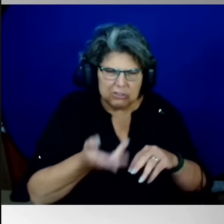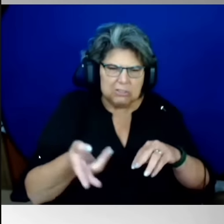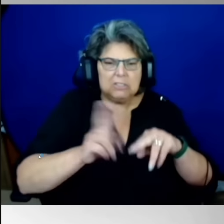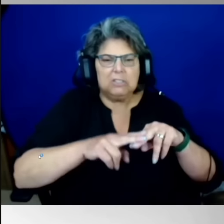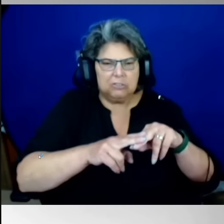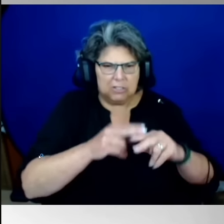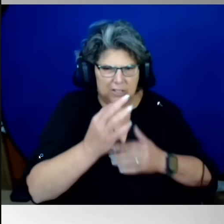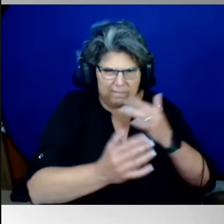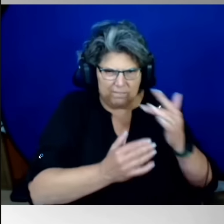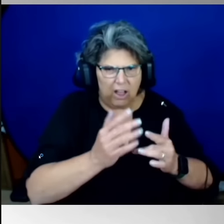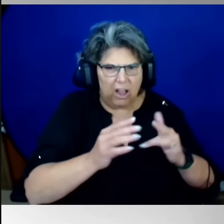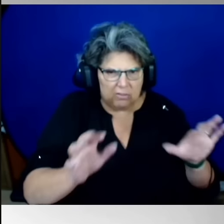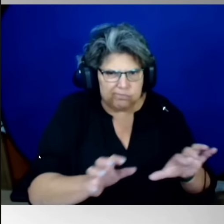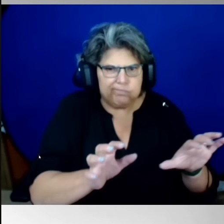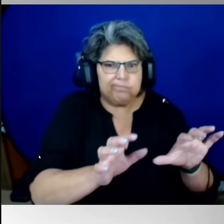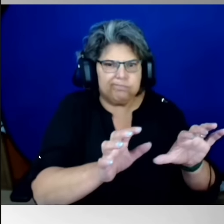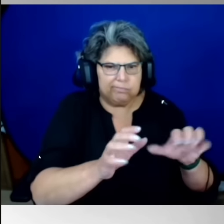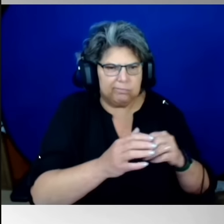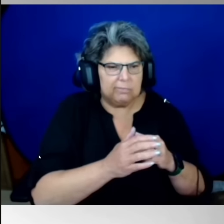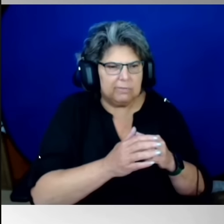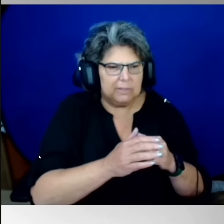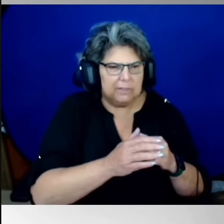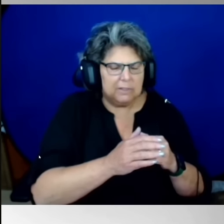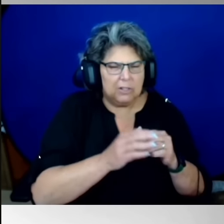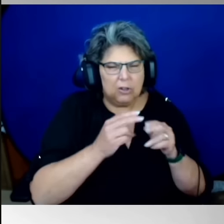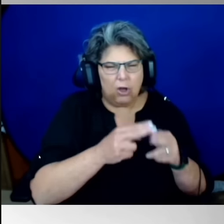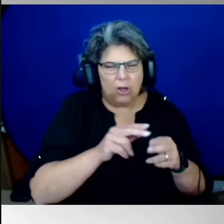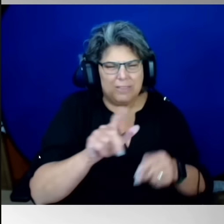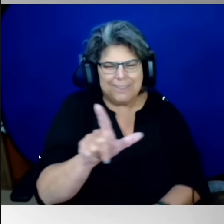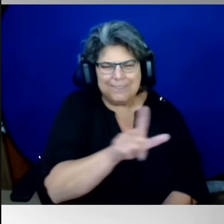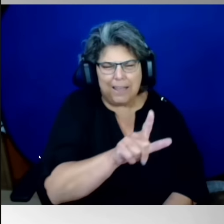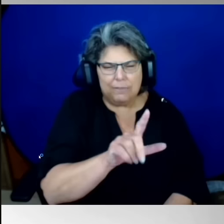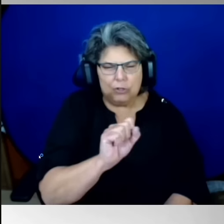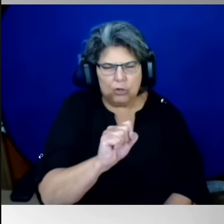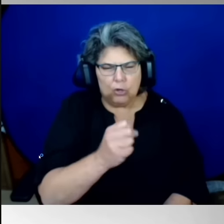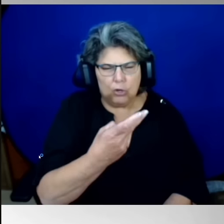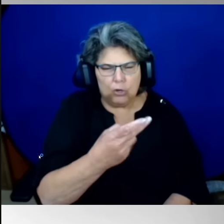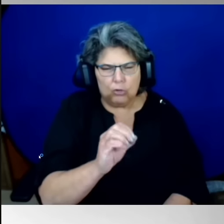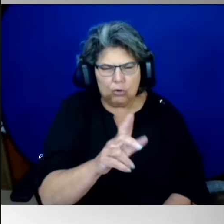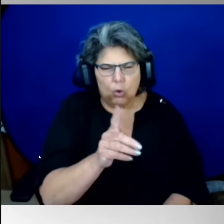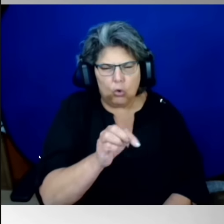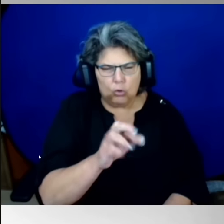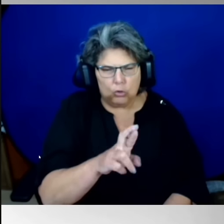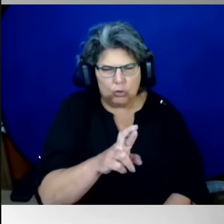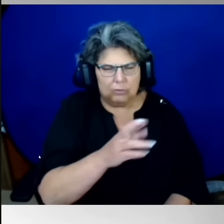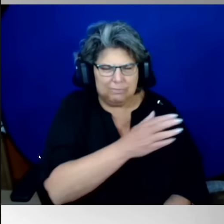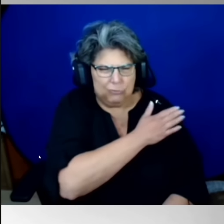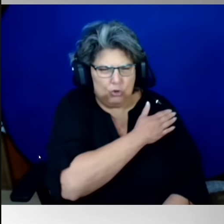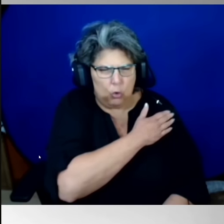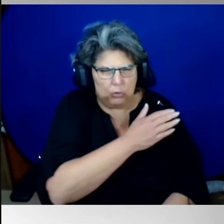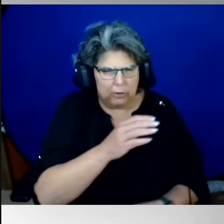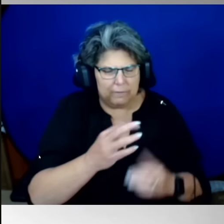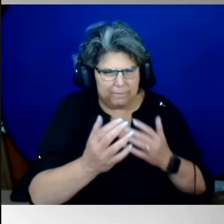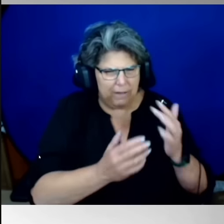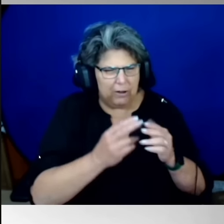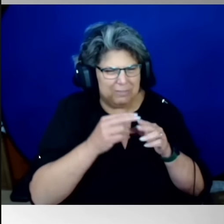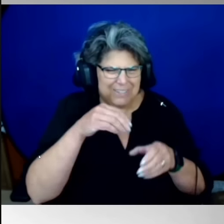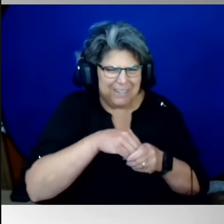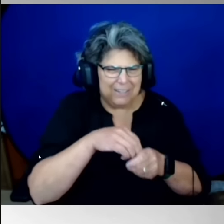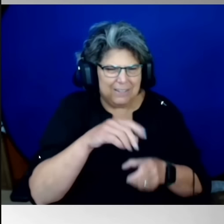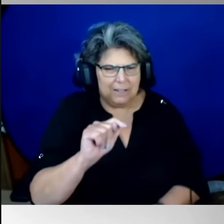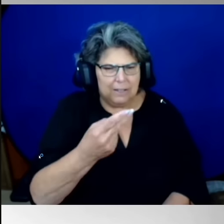fire. In particular, in the upper, what we call left shoulder of the fire in Tehama County, we ended up having a significant amount